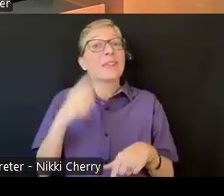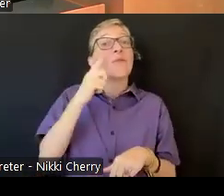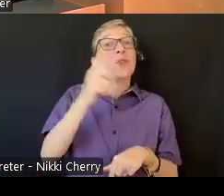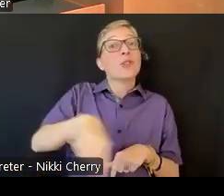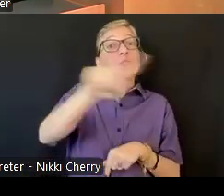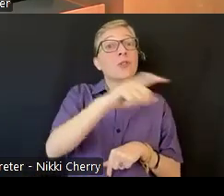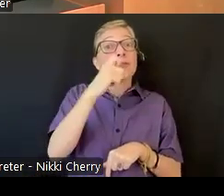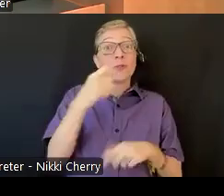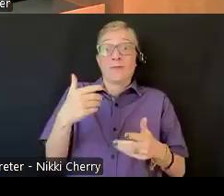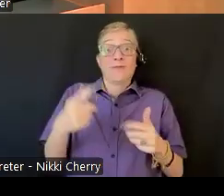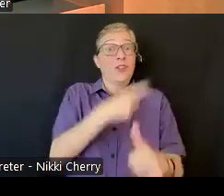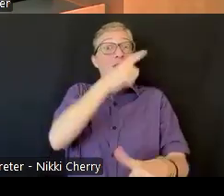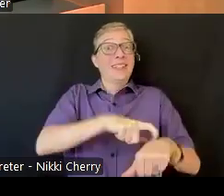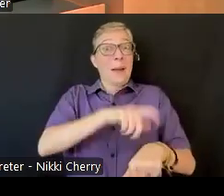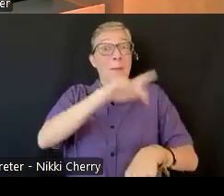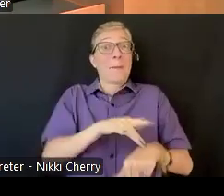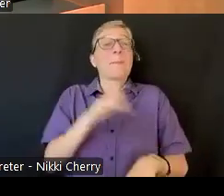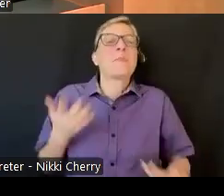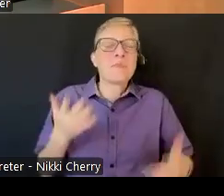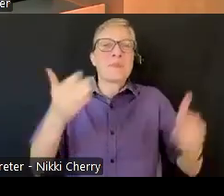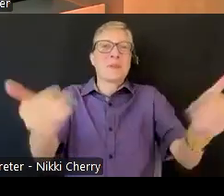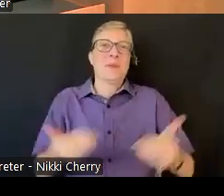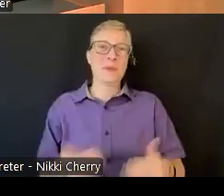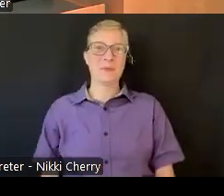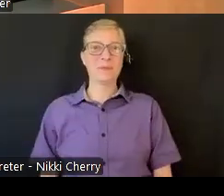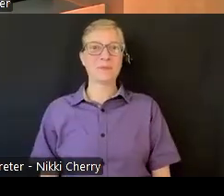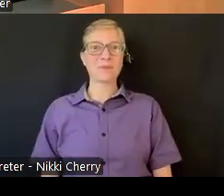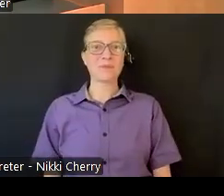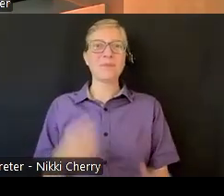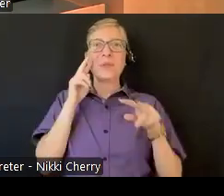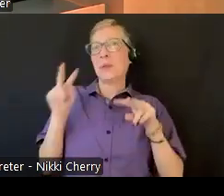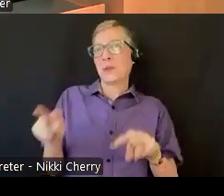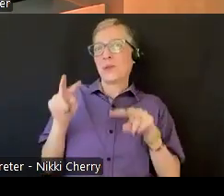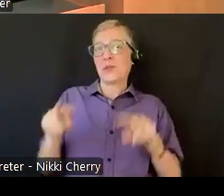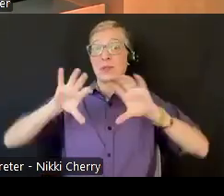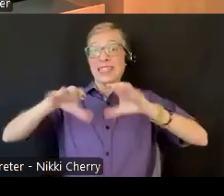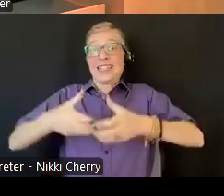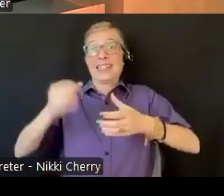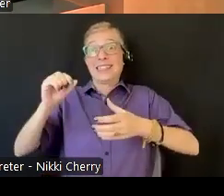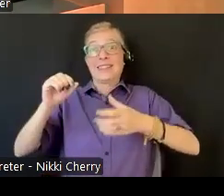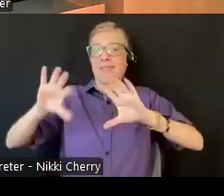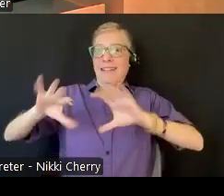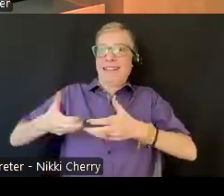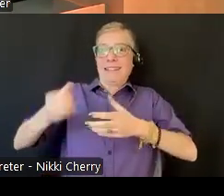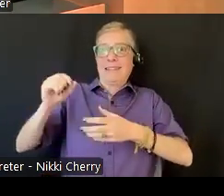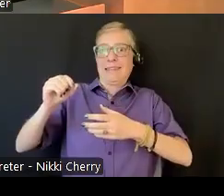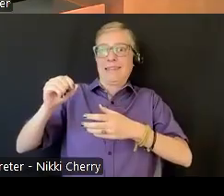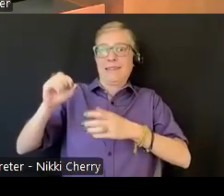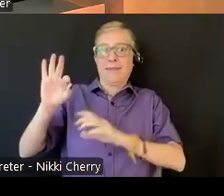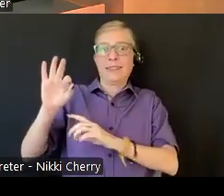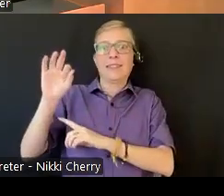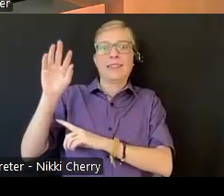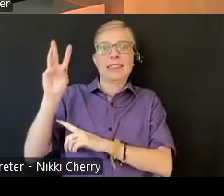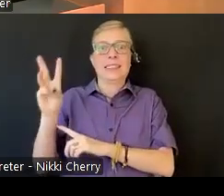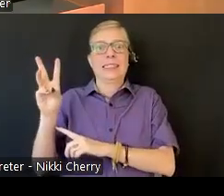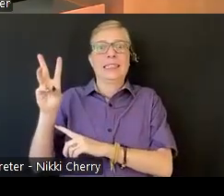welcome. So we look forward to seeing you here in class of 62 or alternate locations. Please do monitor the Monday